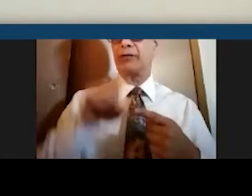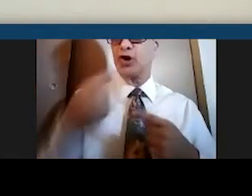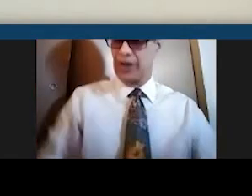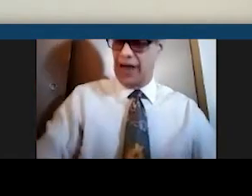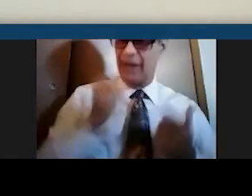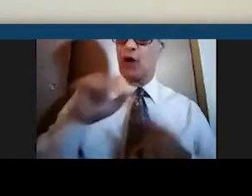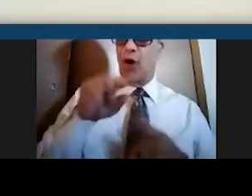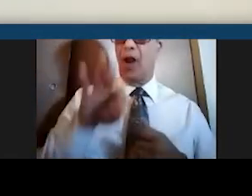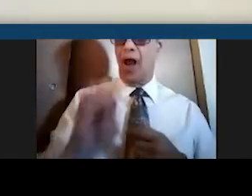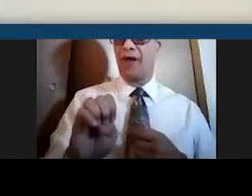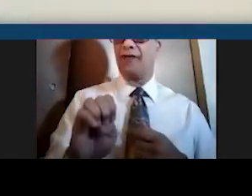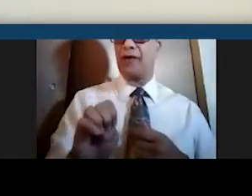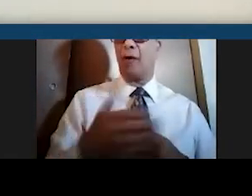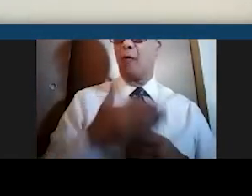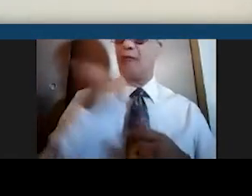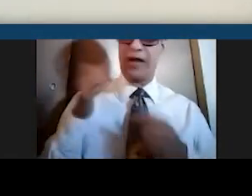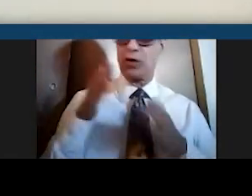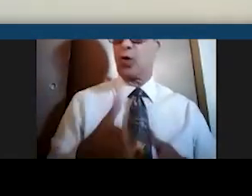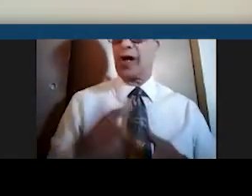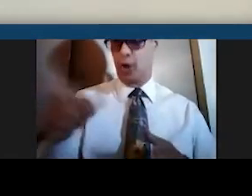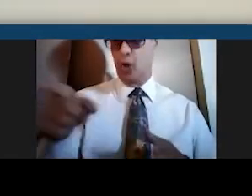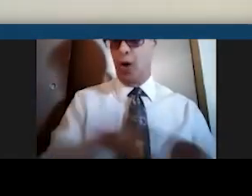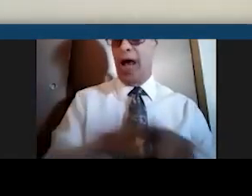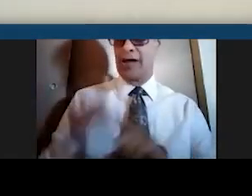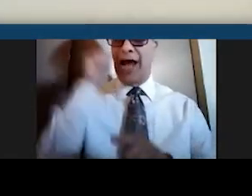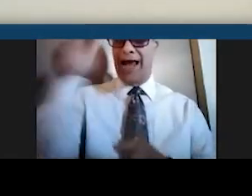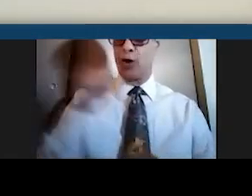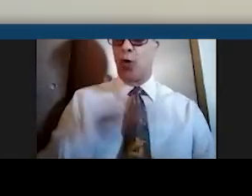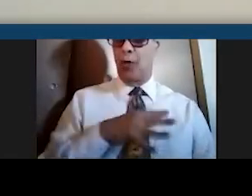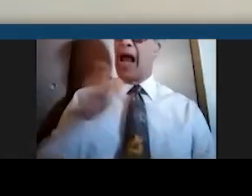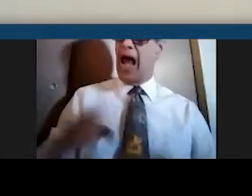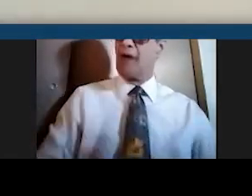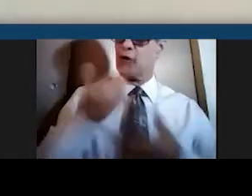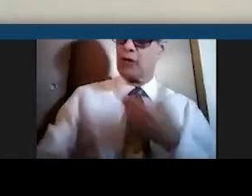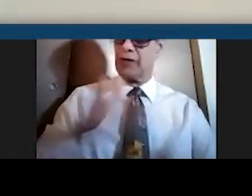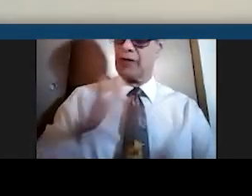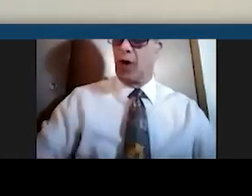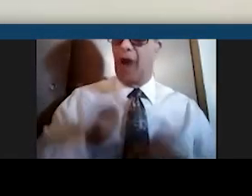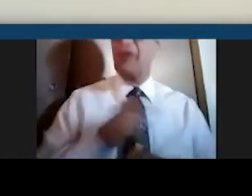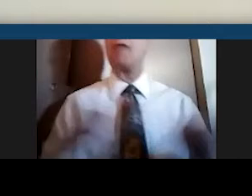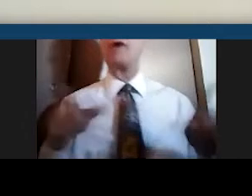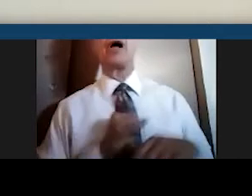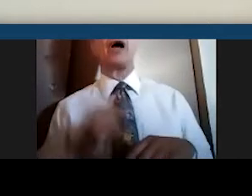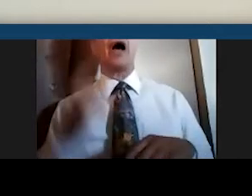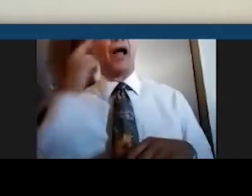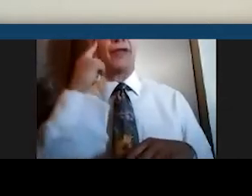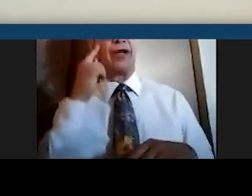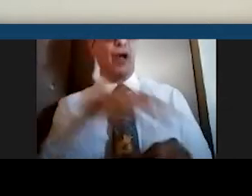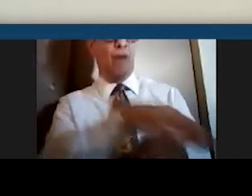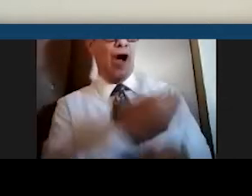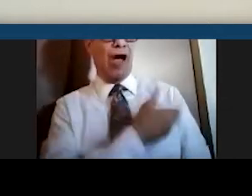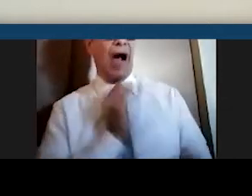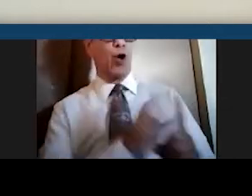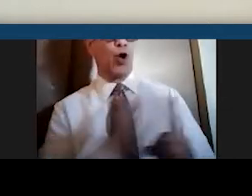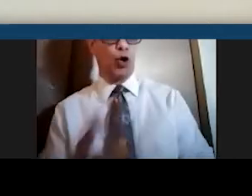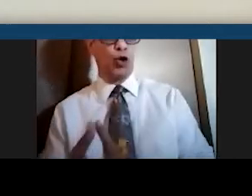the best way that you think an Asian woman needs to live their life. But I think being Hmong, we know that our cultures, we not only